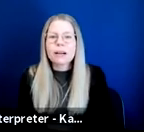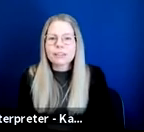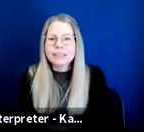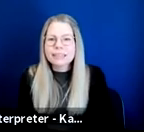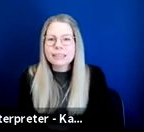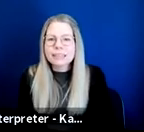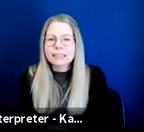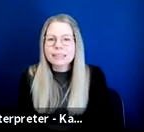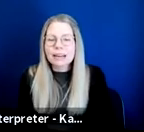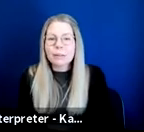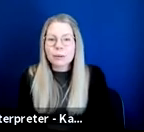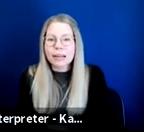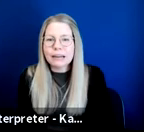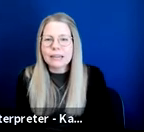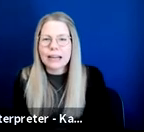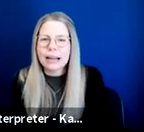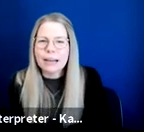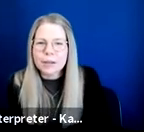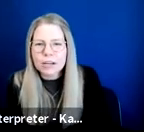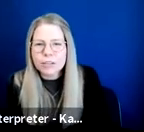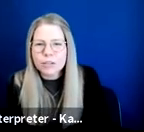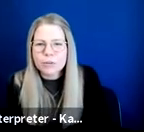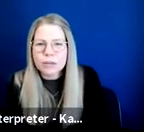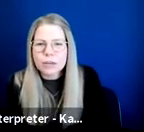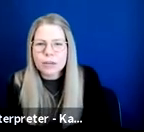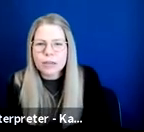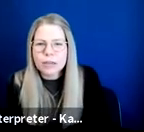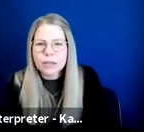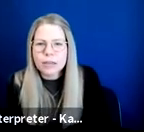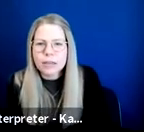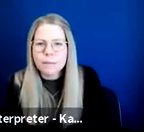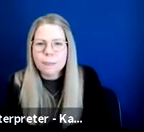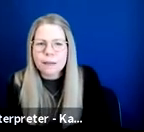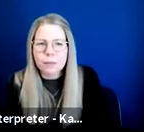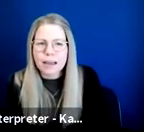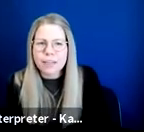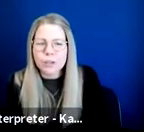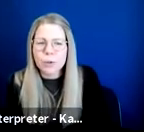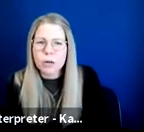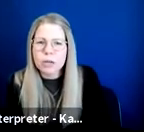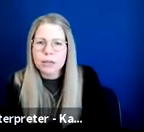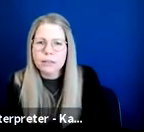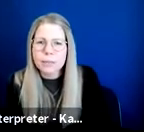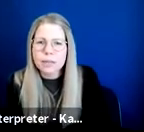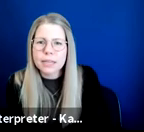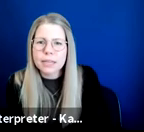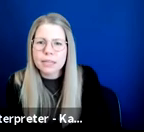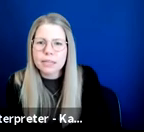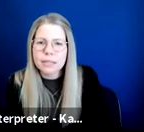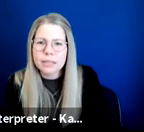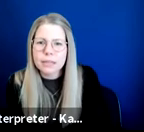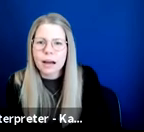Oh, actually, I remember now. I'm not sure if you'll be having a tour of some